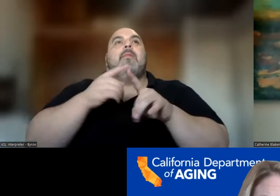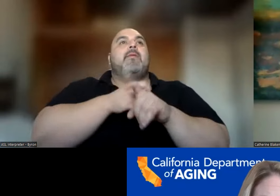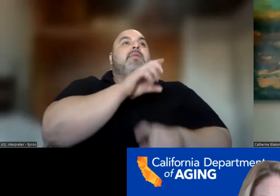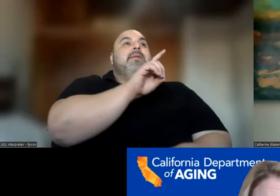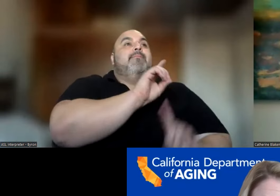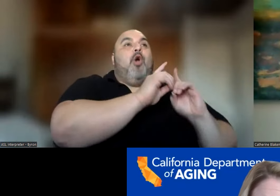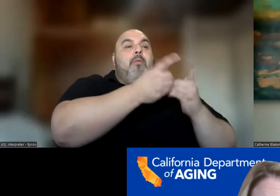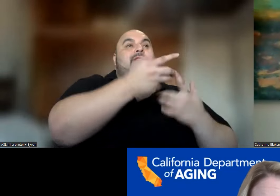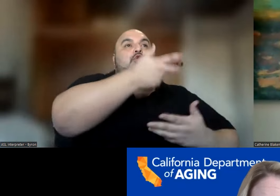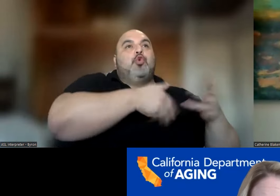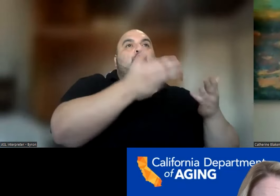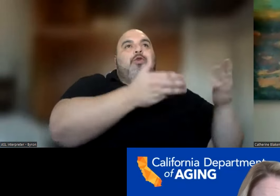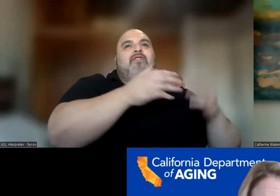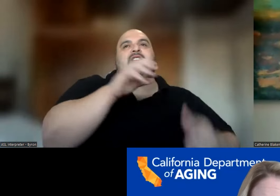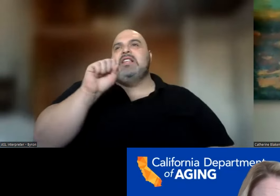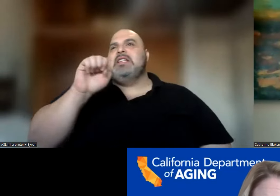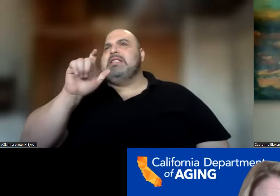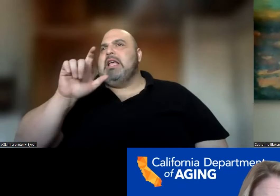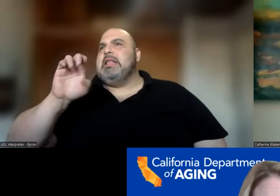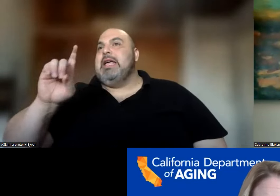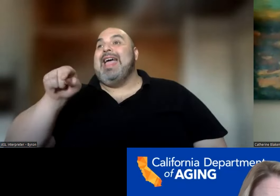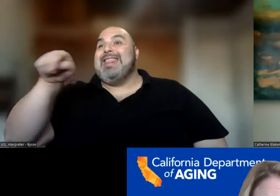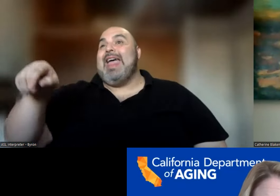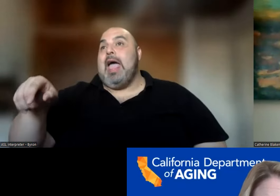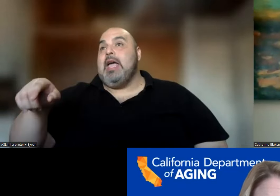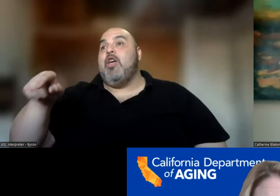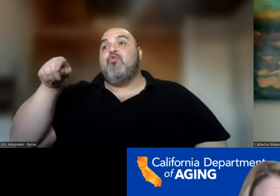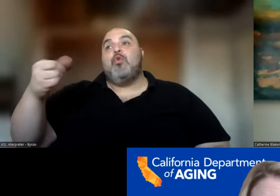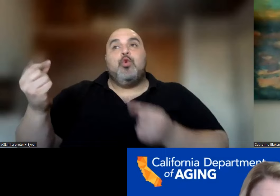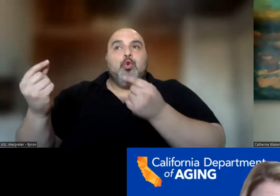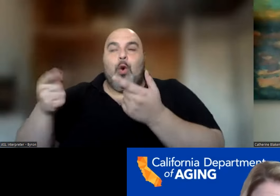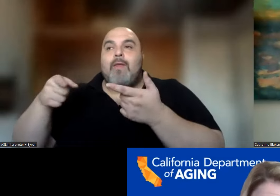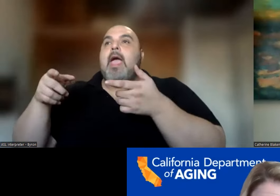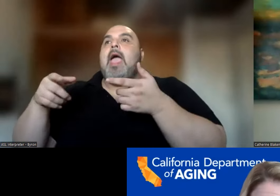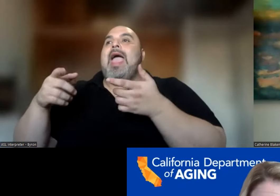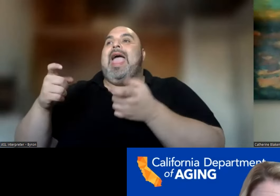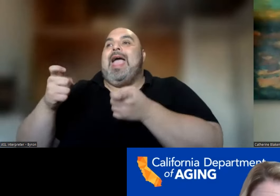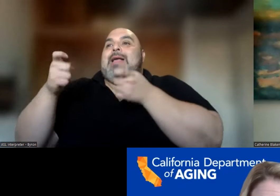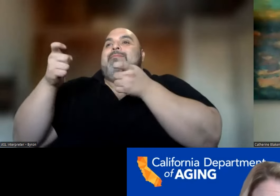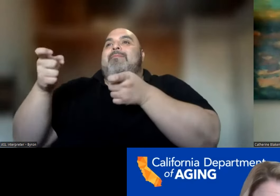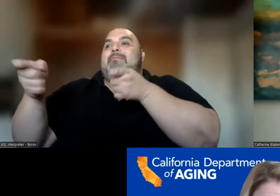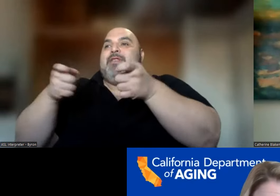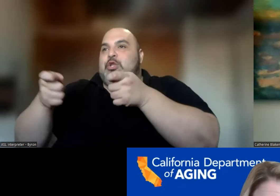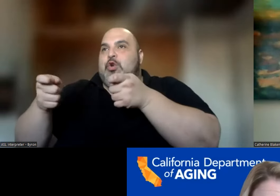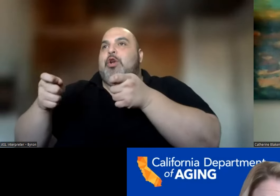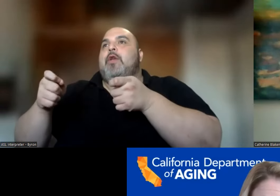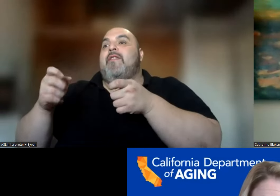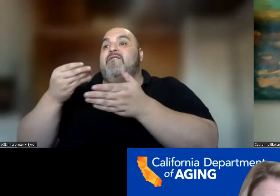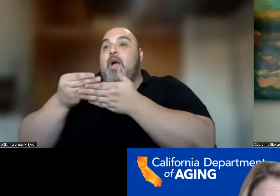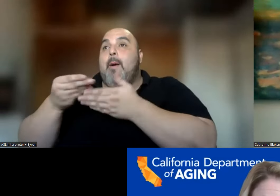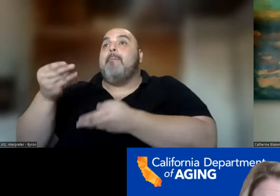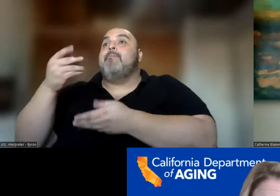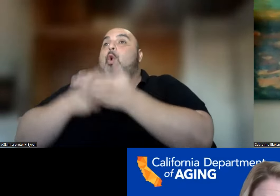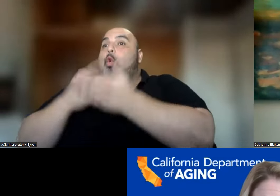They're called CELED. And in that capacity, they're administering our Innovation Fund program, but they're also serving